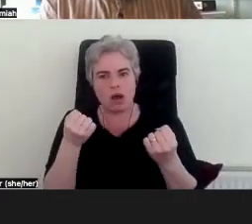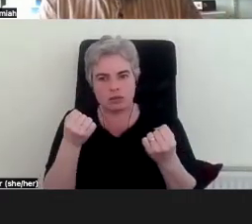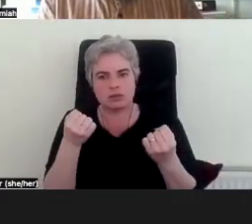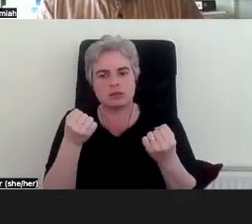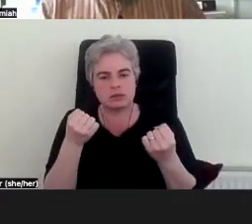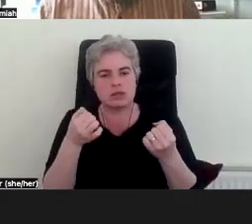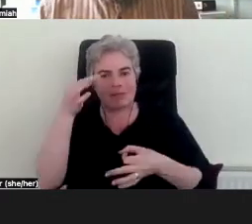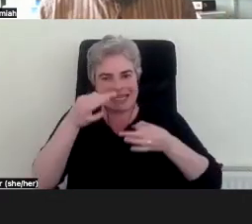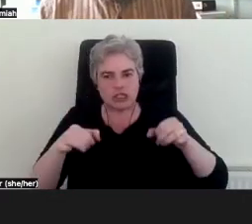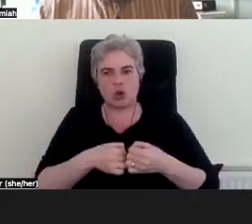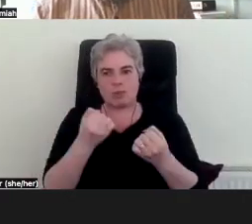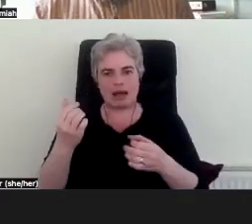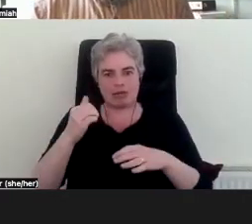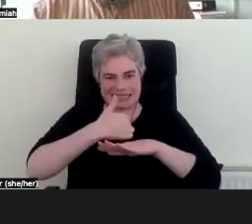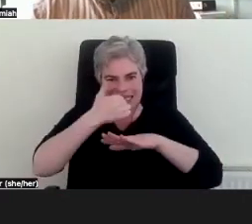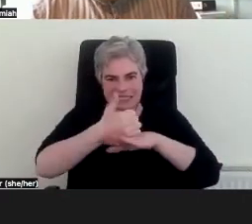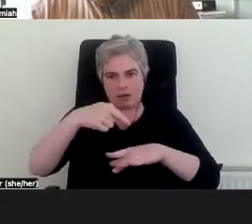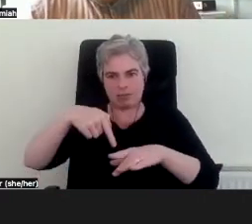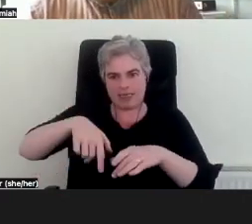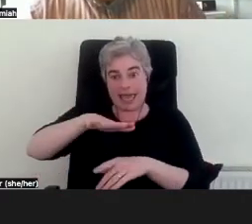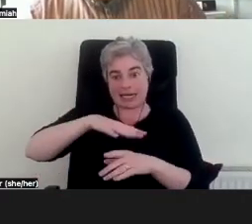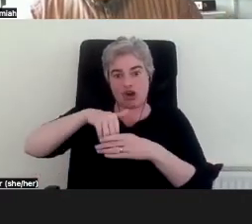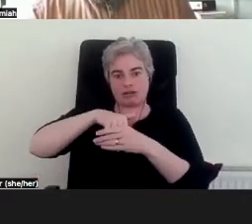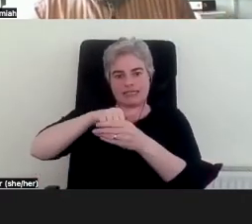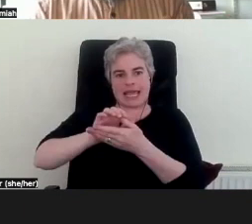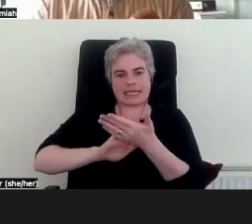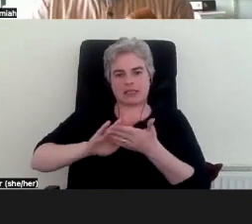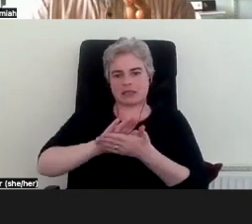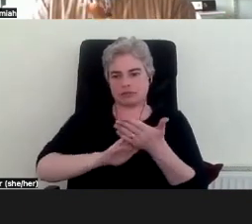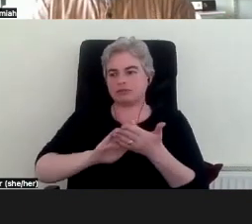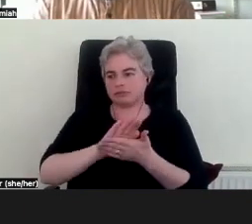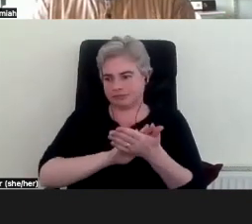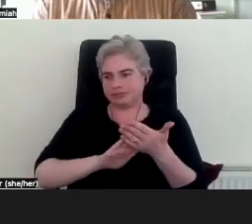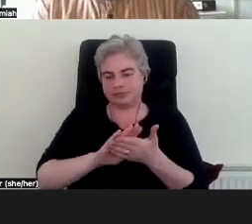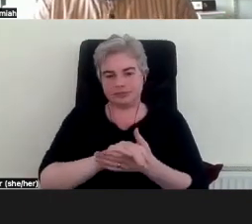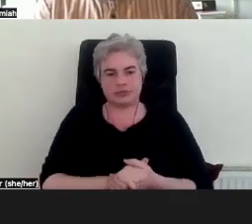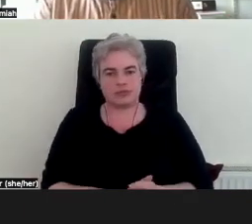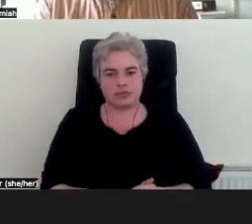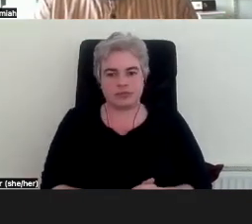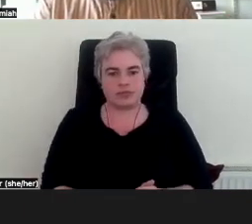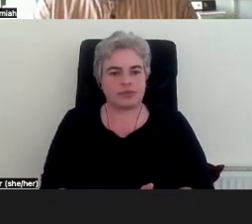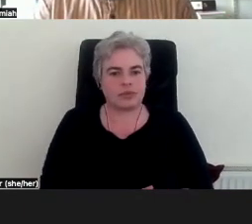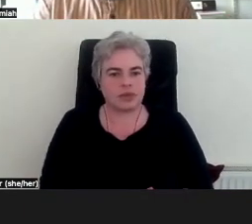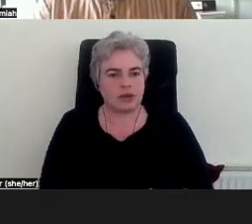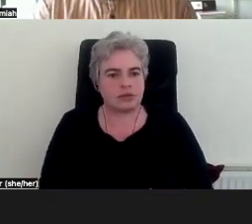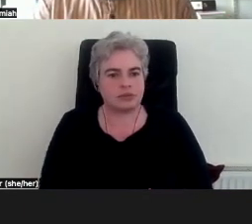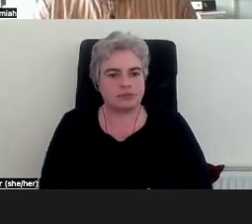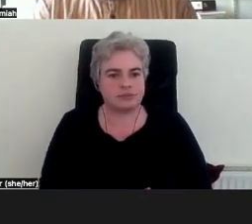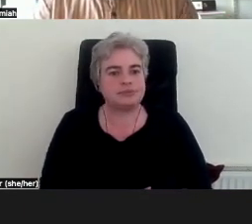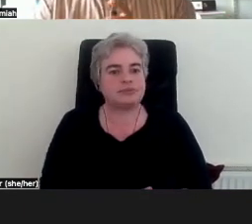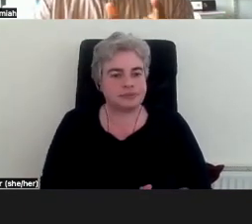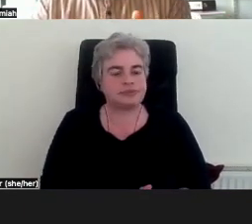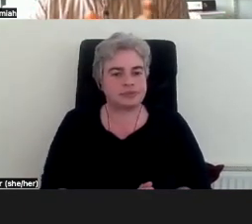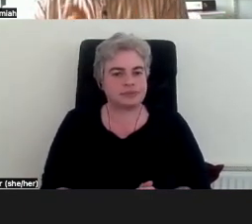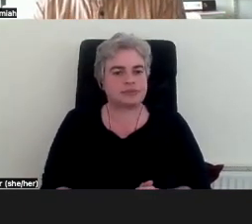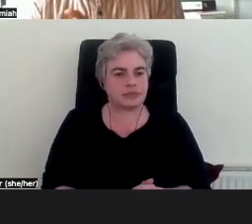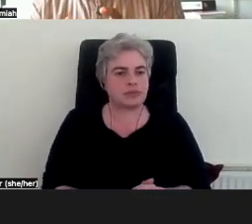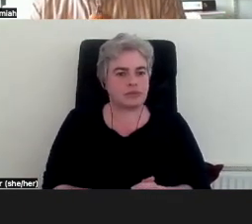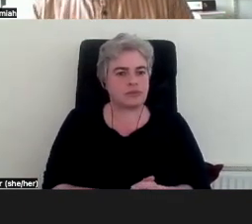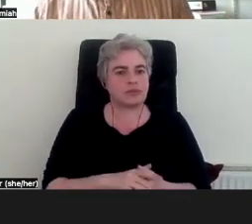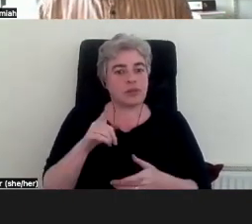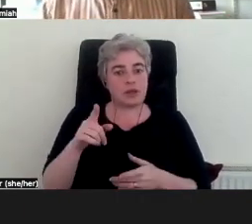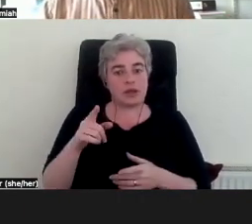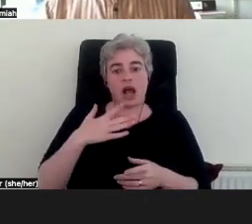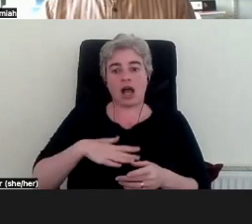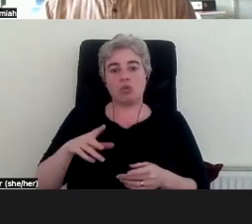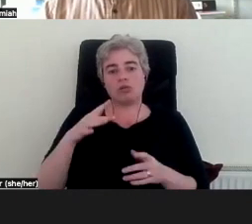itself within that particular context. Now, just moving on, I wish to kind